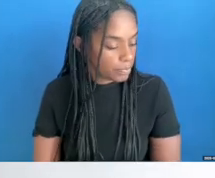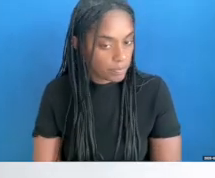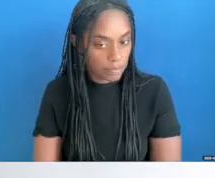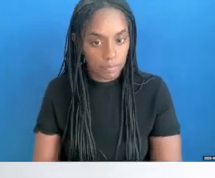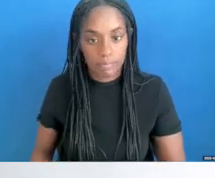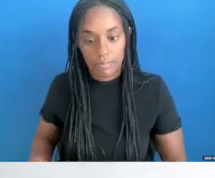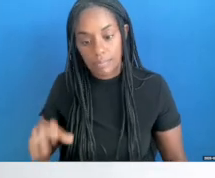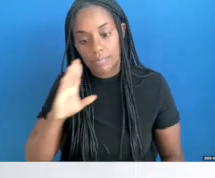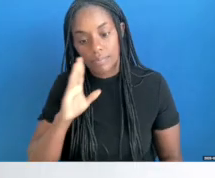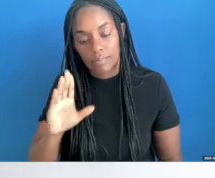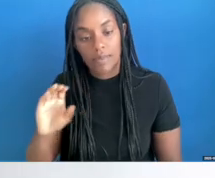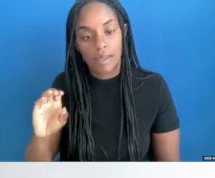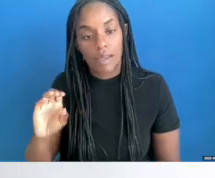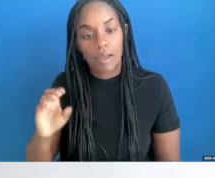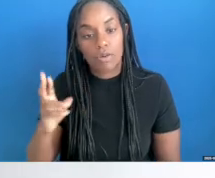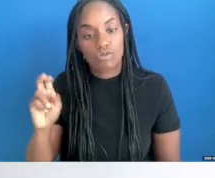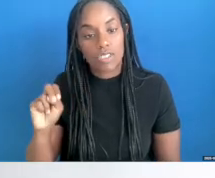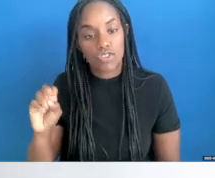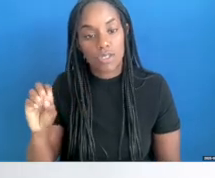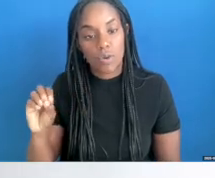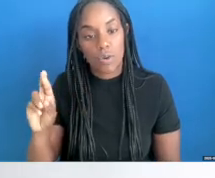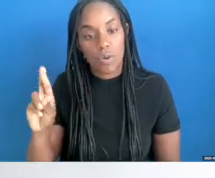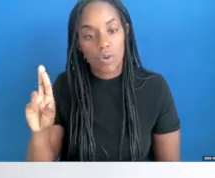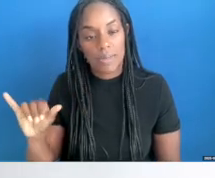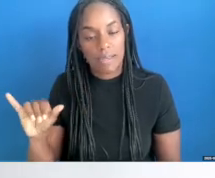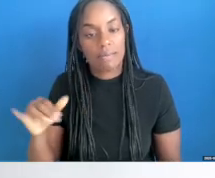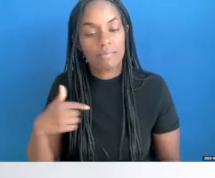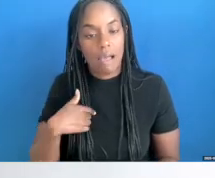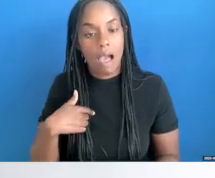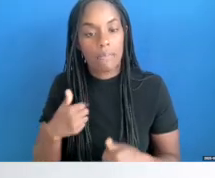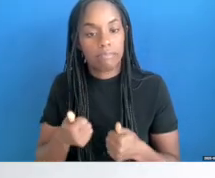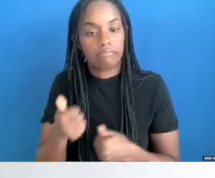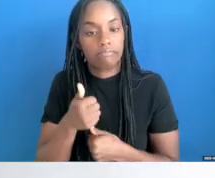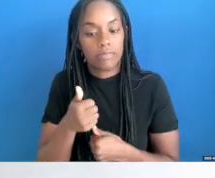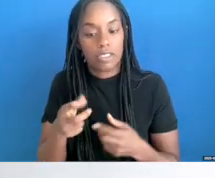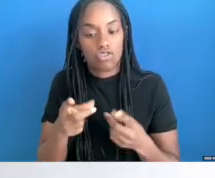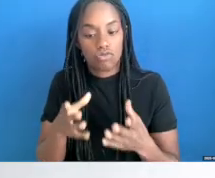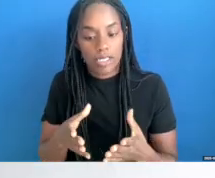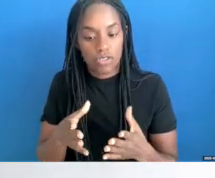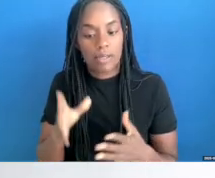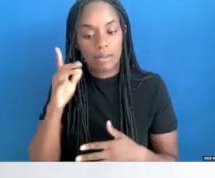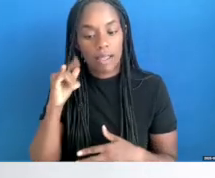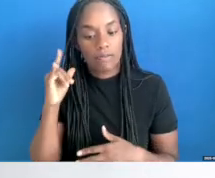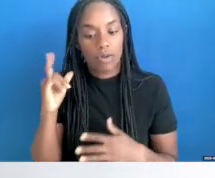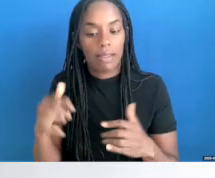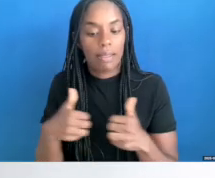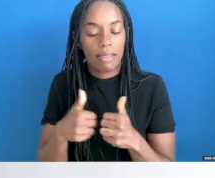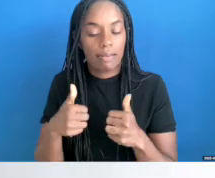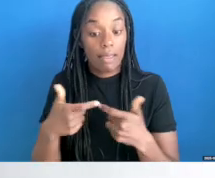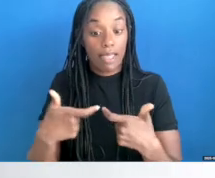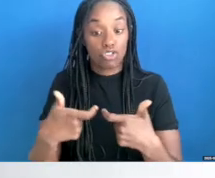Hello, everyone. My name is Christian Corby, and I'm the Deputy Director at the California Electric Transportation Coalition, or